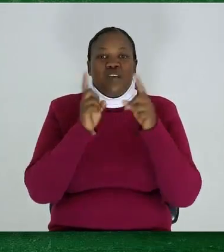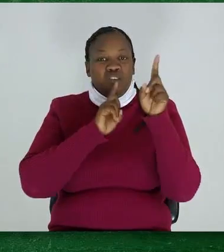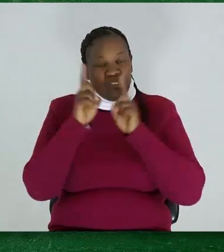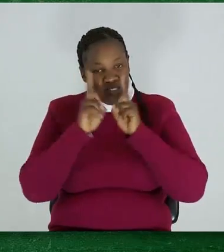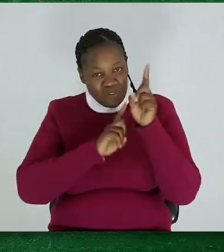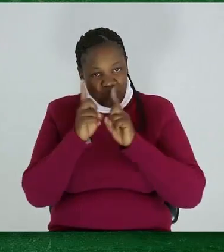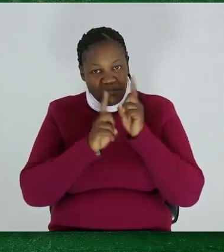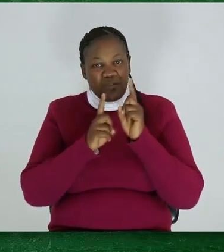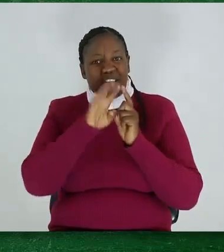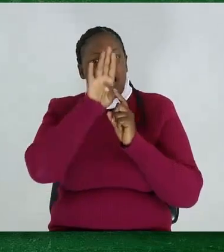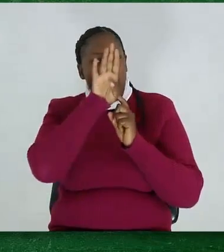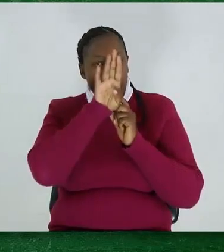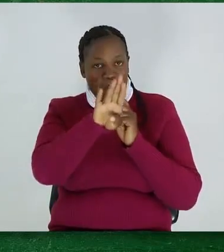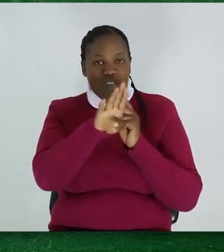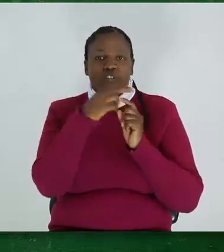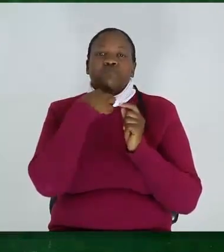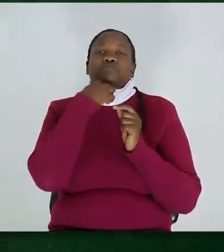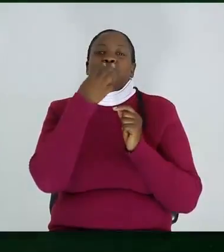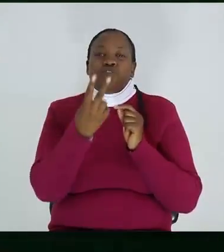make the bitter butter better.